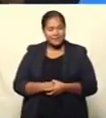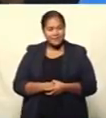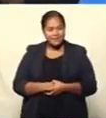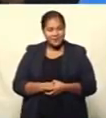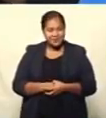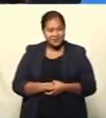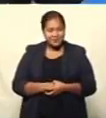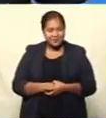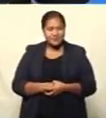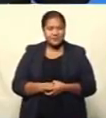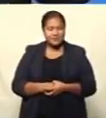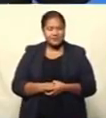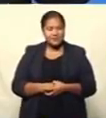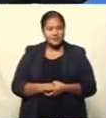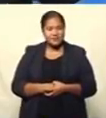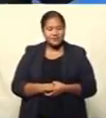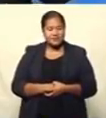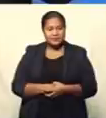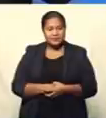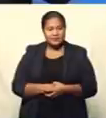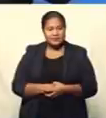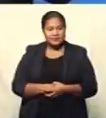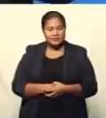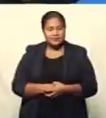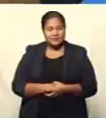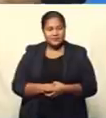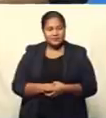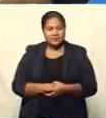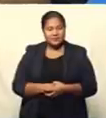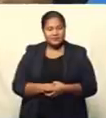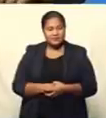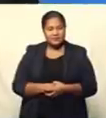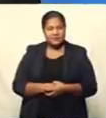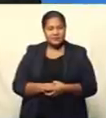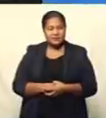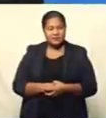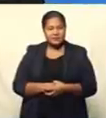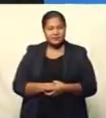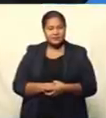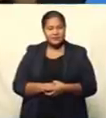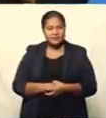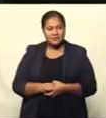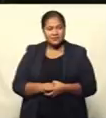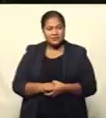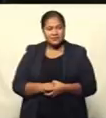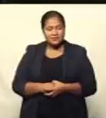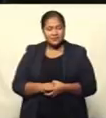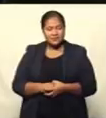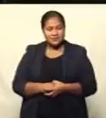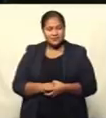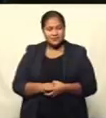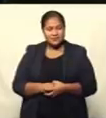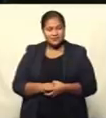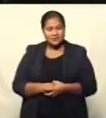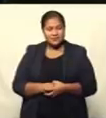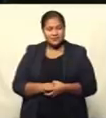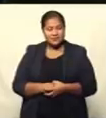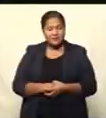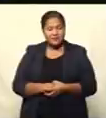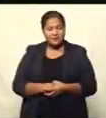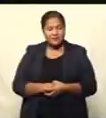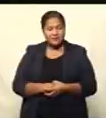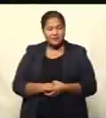practice correct cough and sneeze etiquette, maintain social distancing, and stay at home if you don't have a good